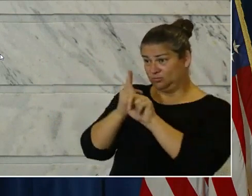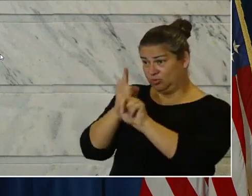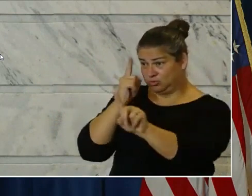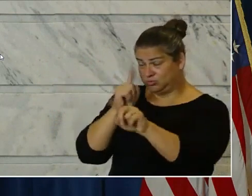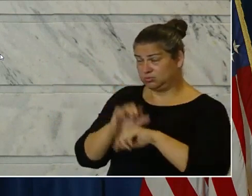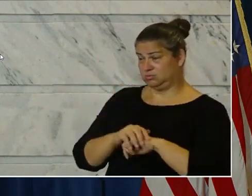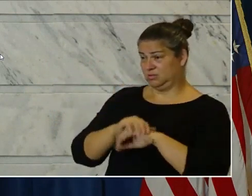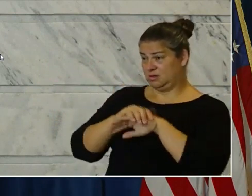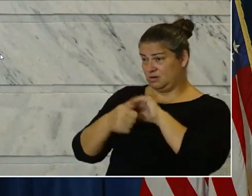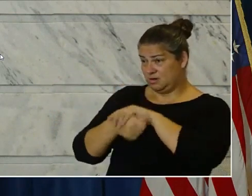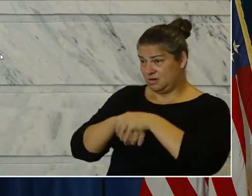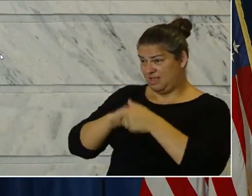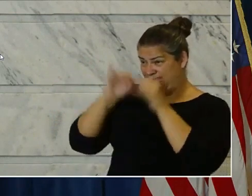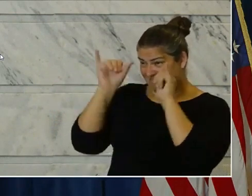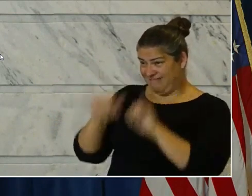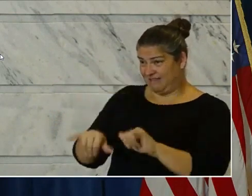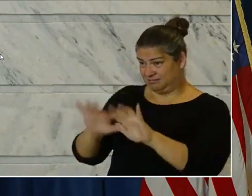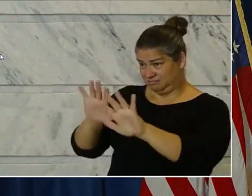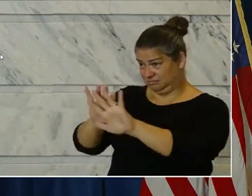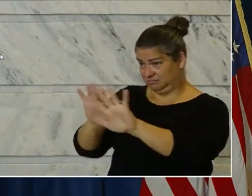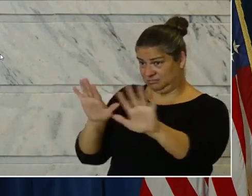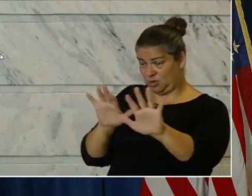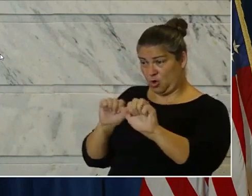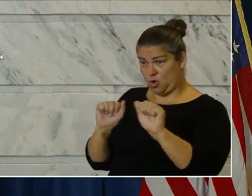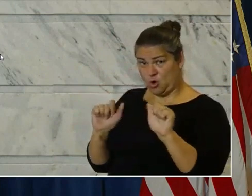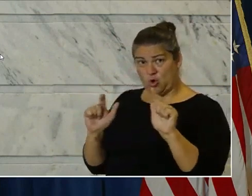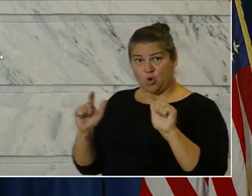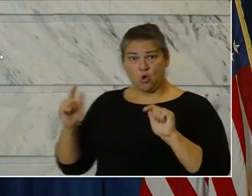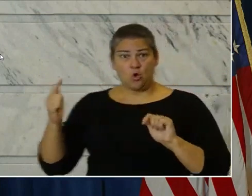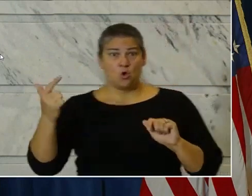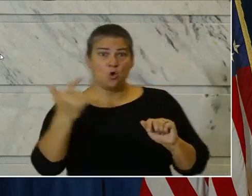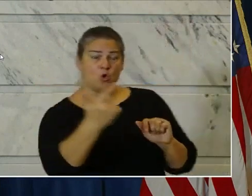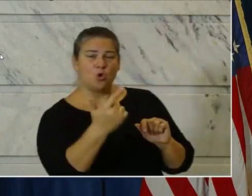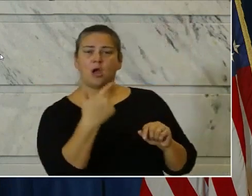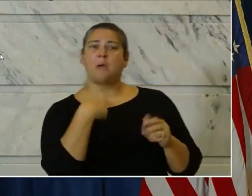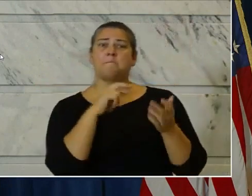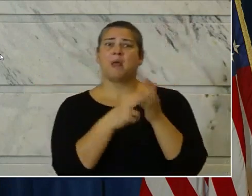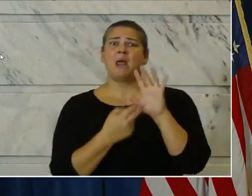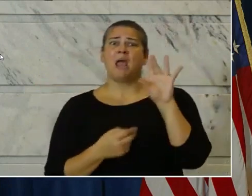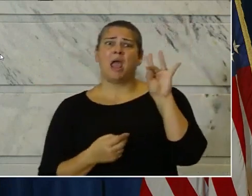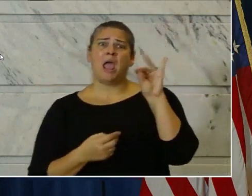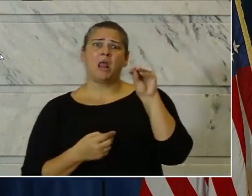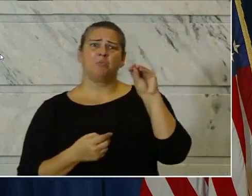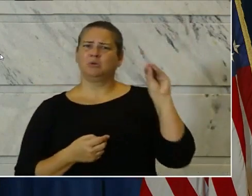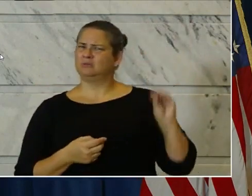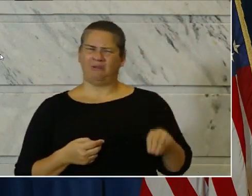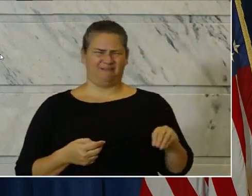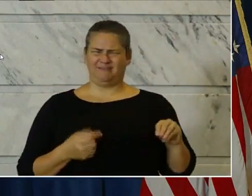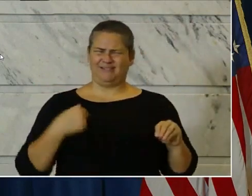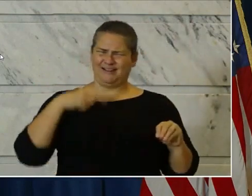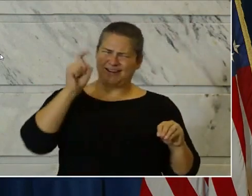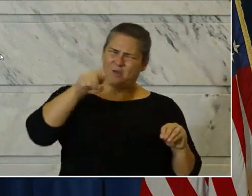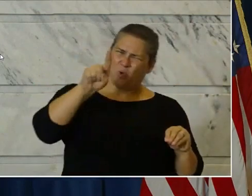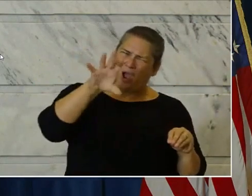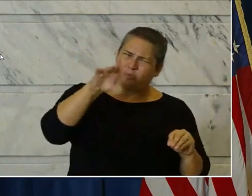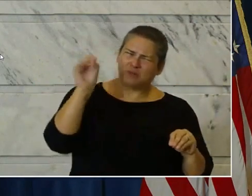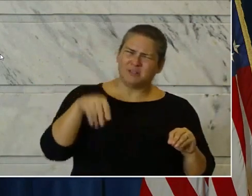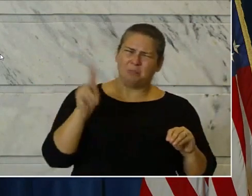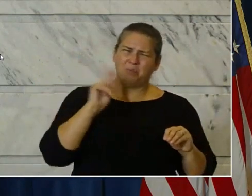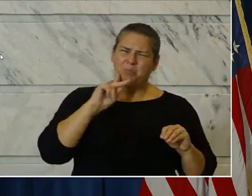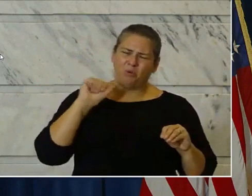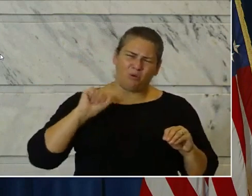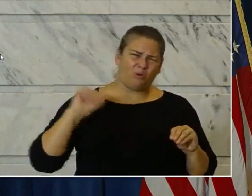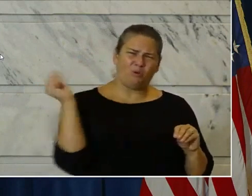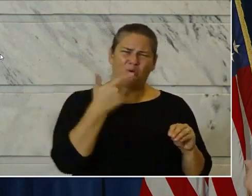decreasing our number of cases. You know, but we need everybody. They talk about 80% of people wearing masks. We need 100% of people wearing masks. And if we